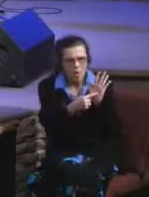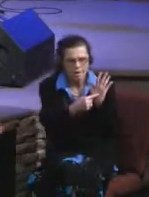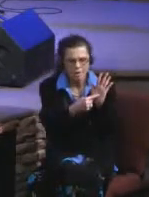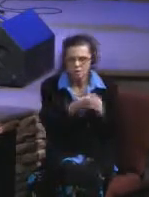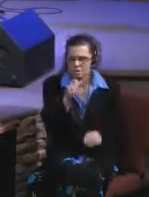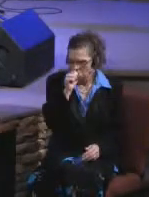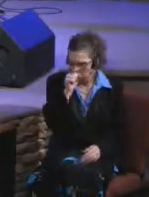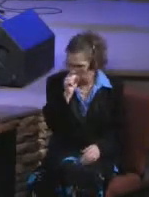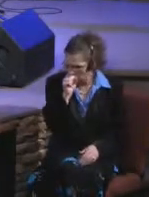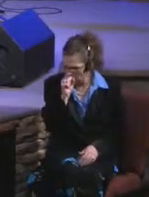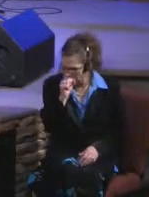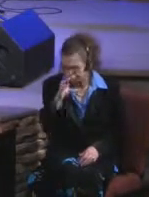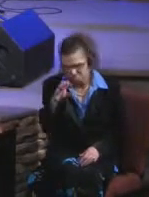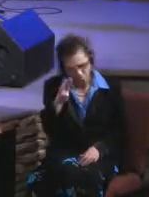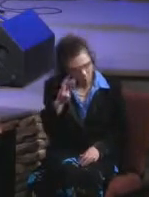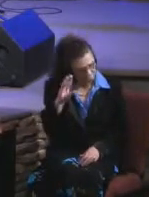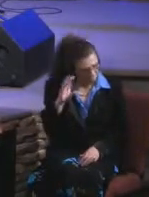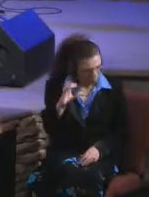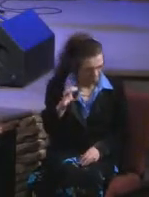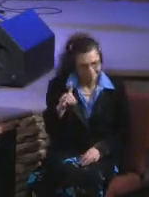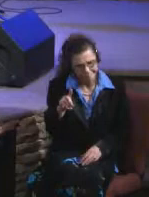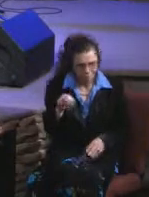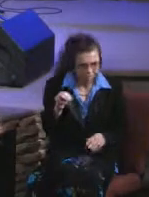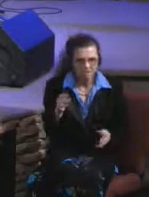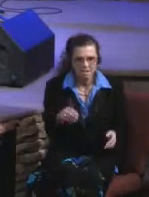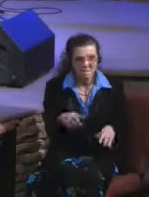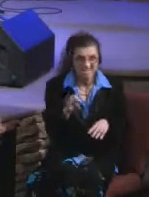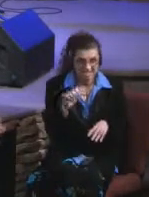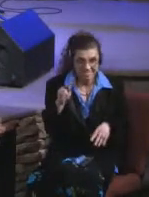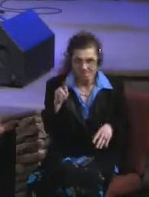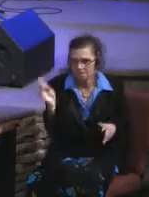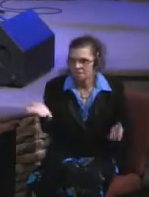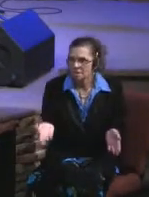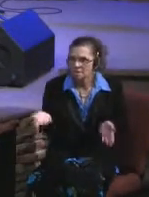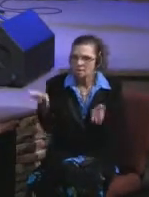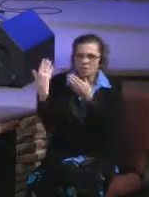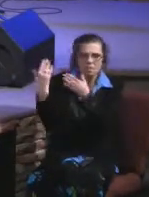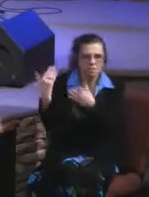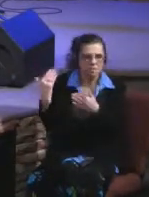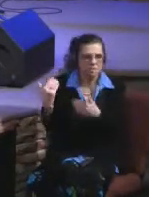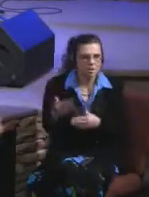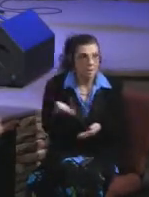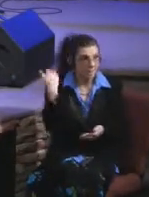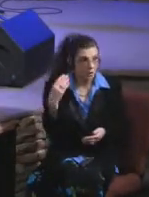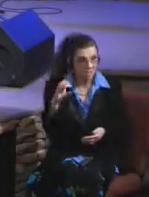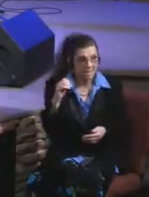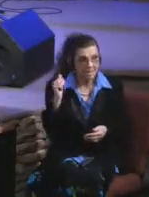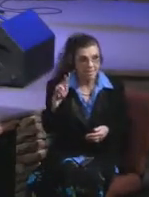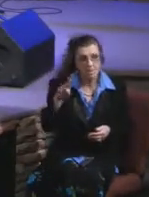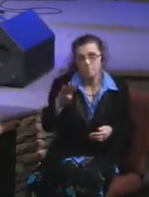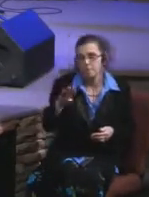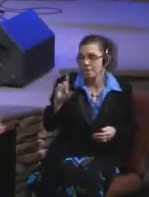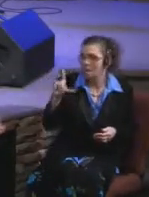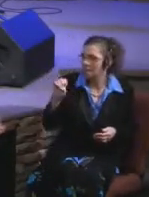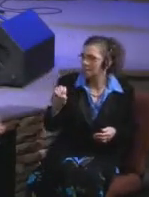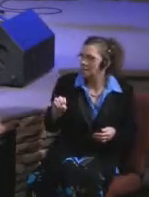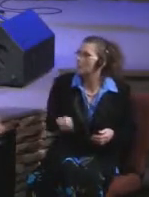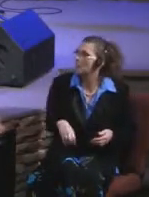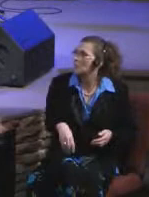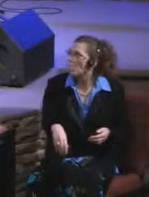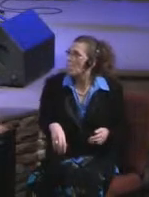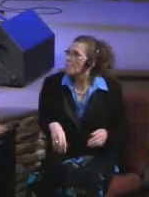if you watched CBS and NBC and ABC years ago before all the cable and satellite networks came